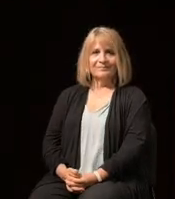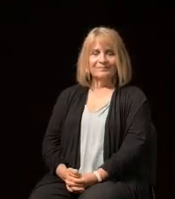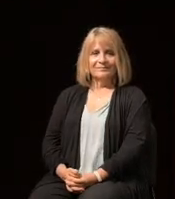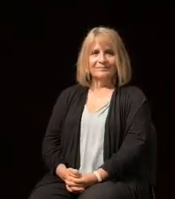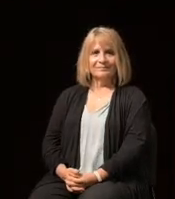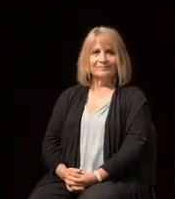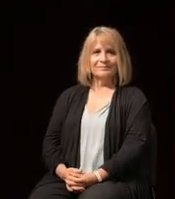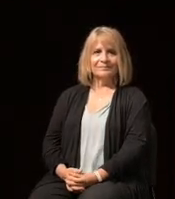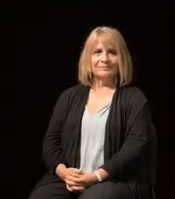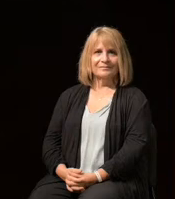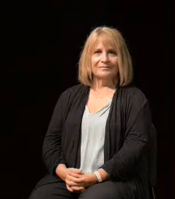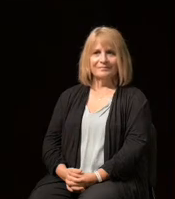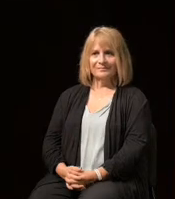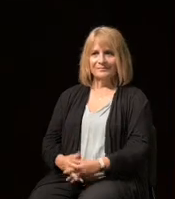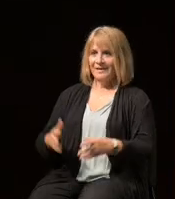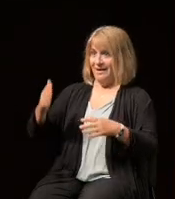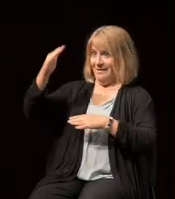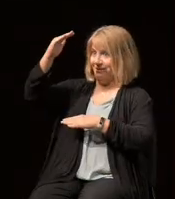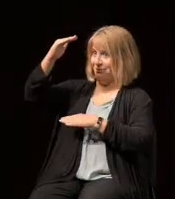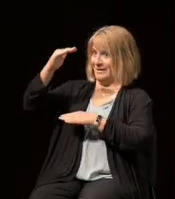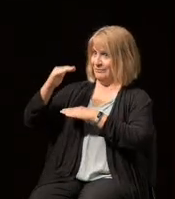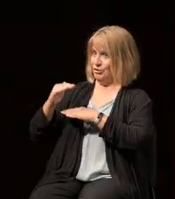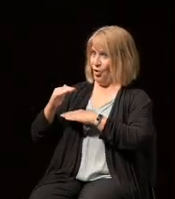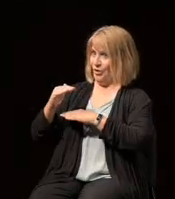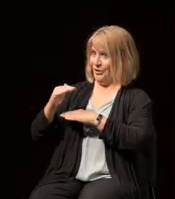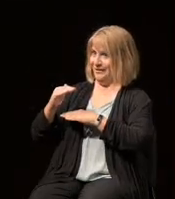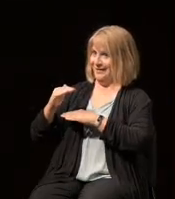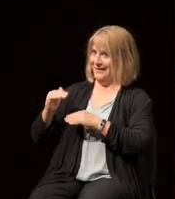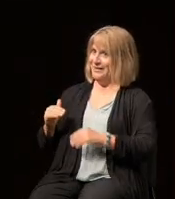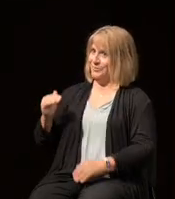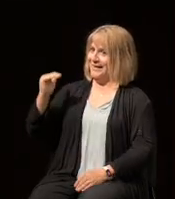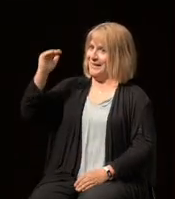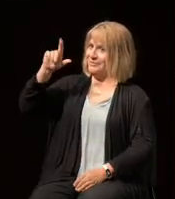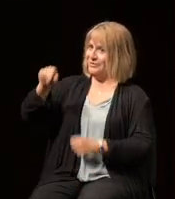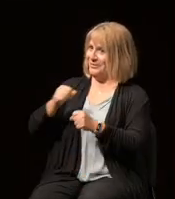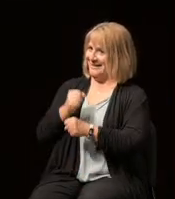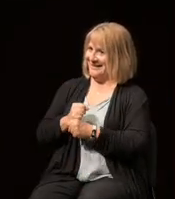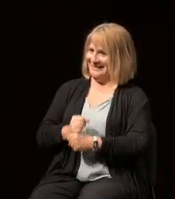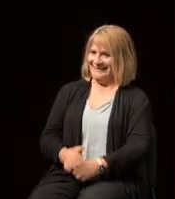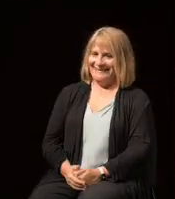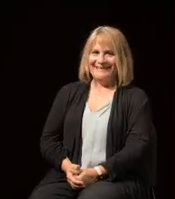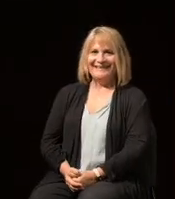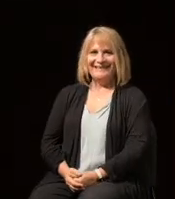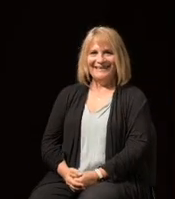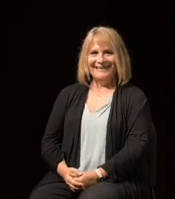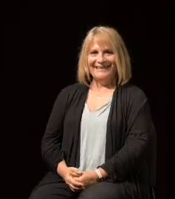The lists are getting shorter as we climb up to the 20-year people. Chris Ballou,